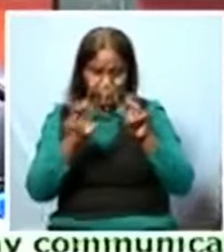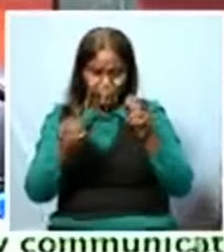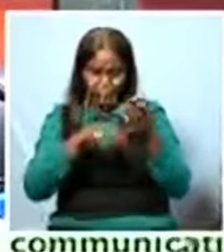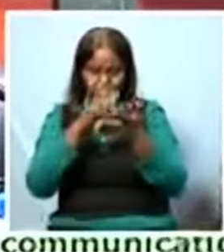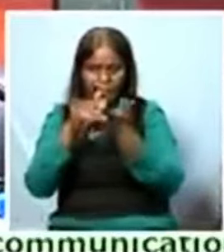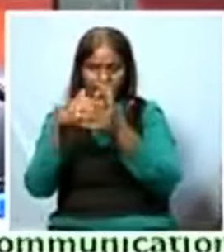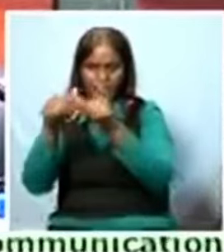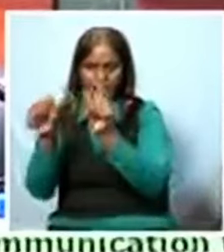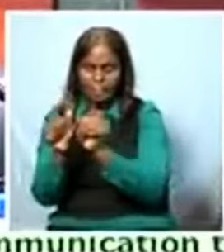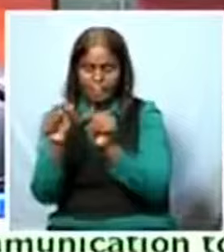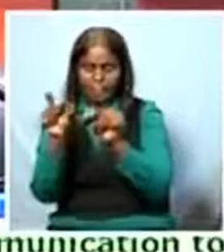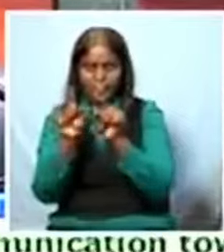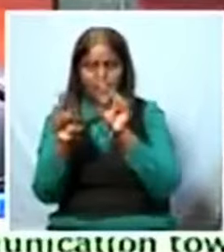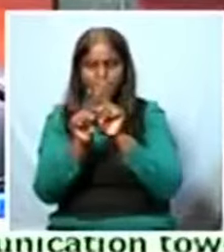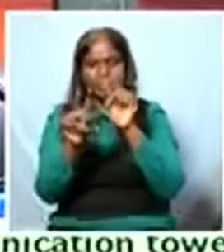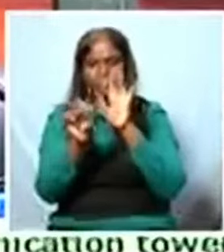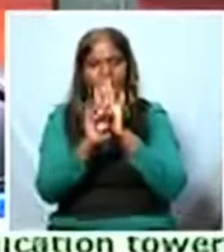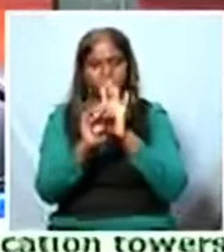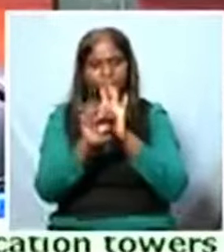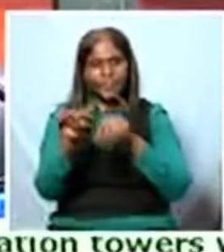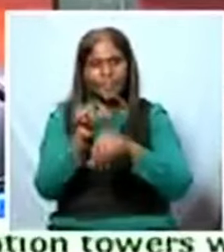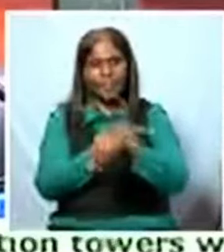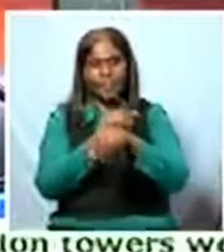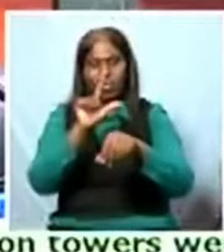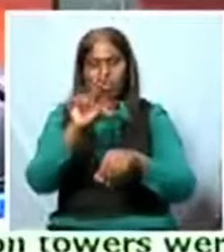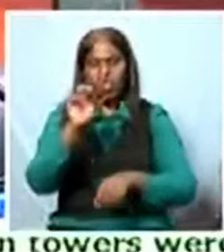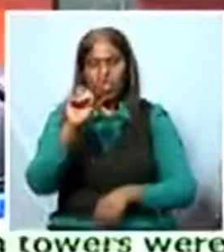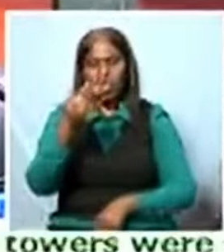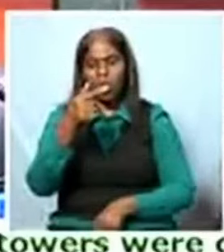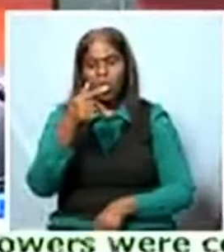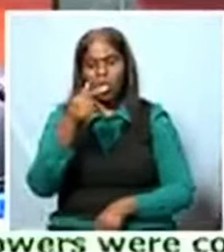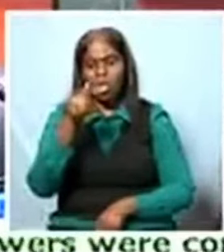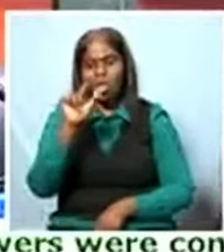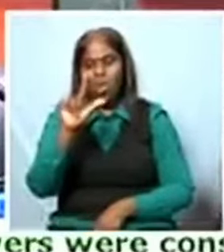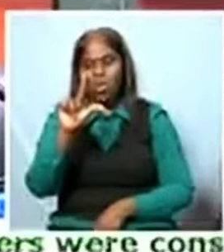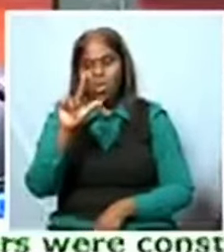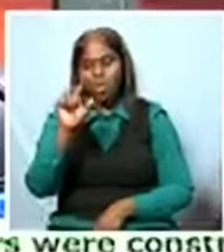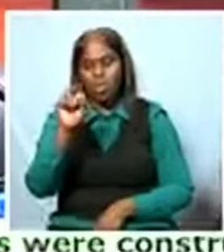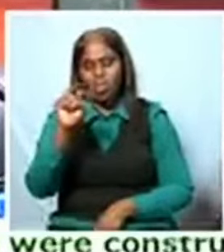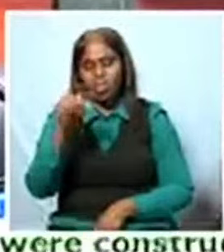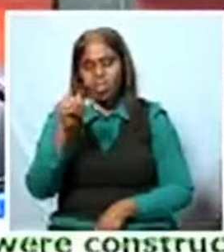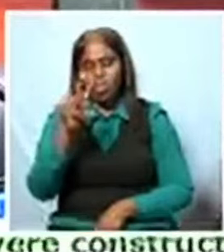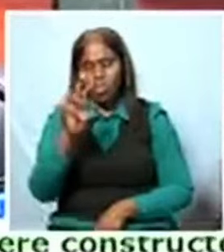in Isoka, such as Longwe Primary School in